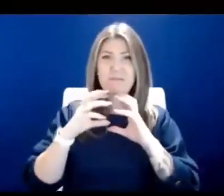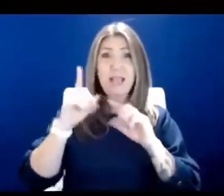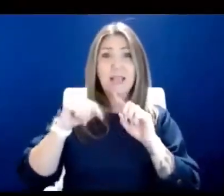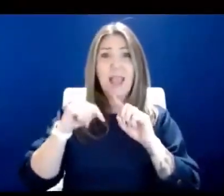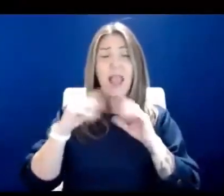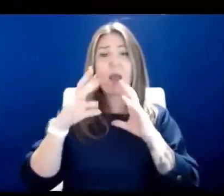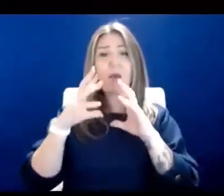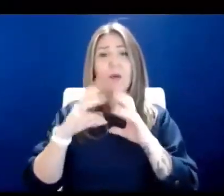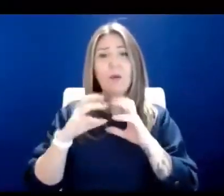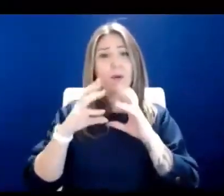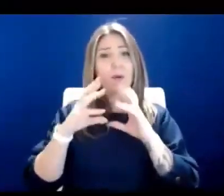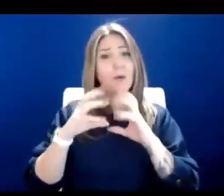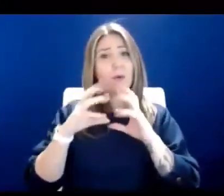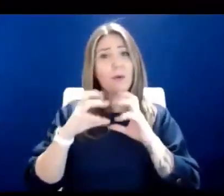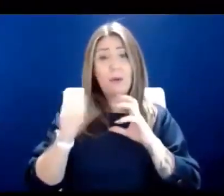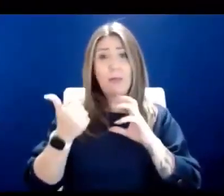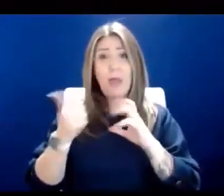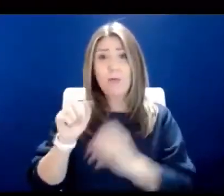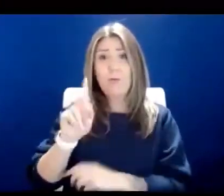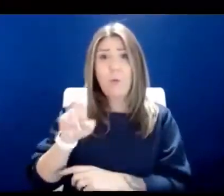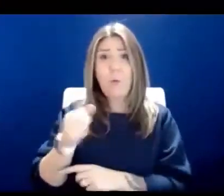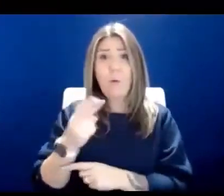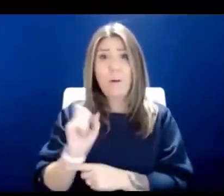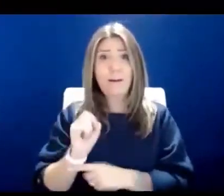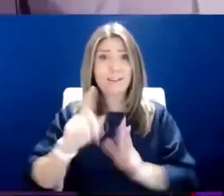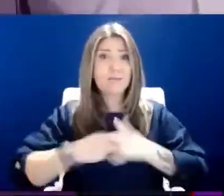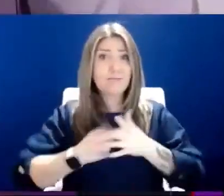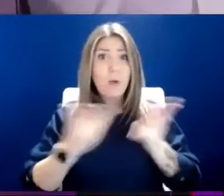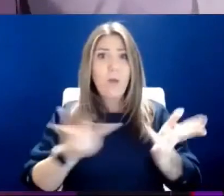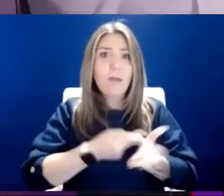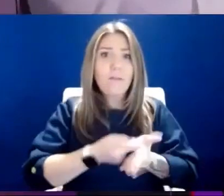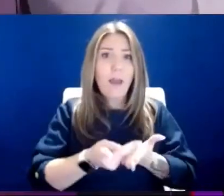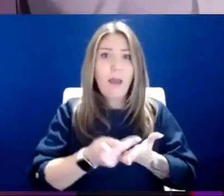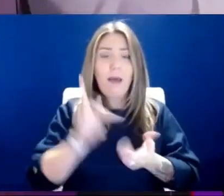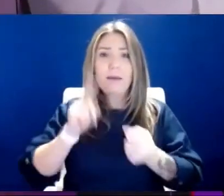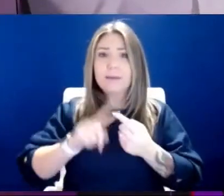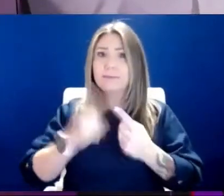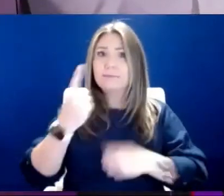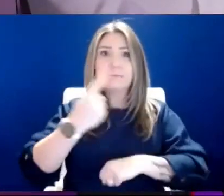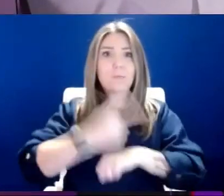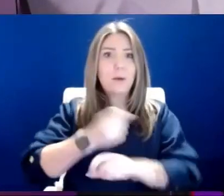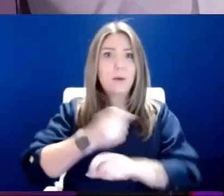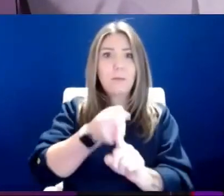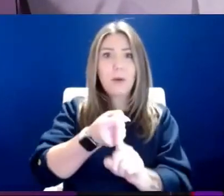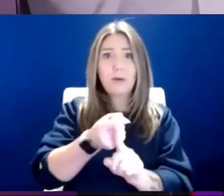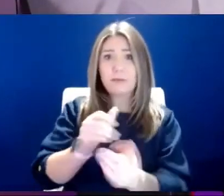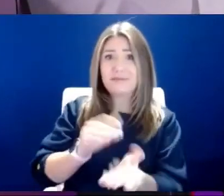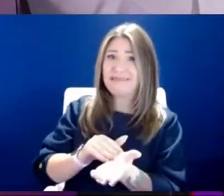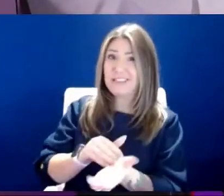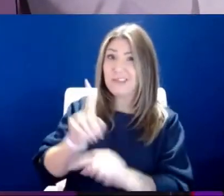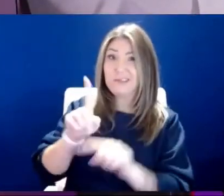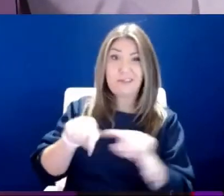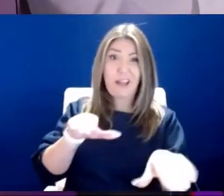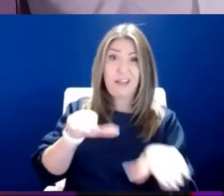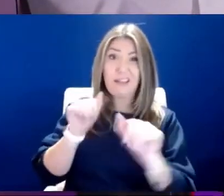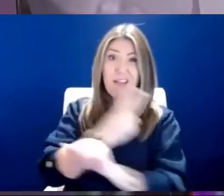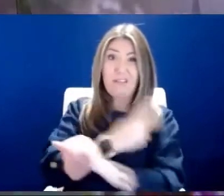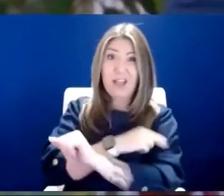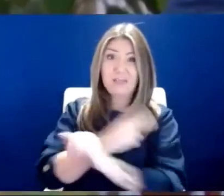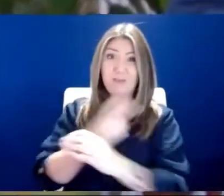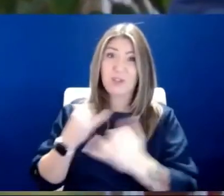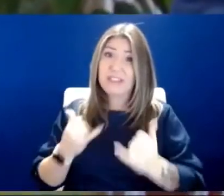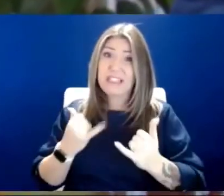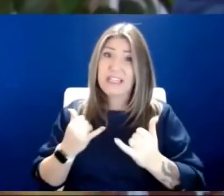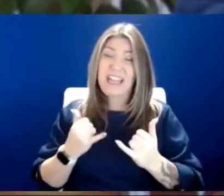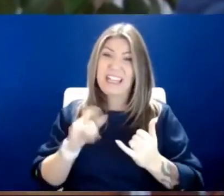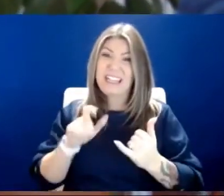other organs were starting to fail until one day. Doctor says, well, you're not leaving the hospital today. We're going to keep you here until